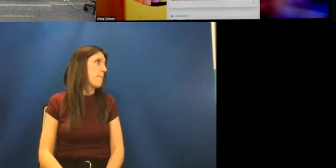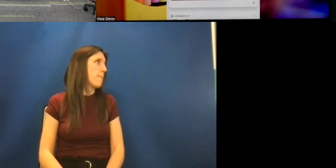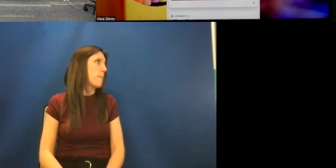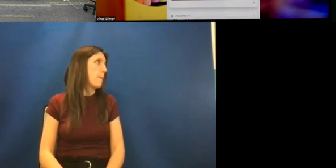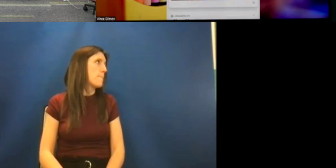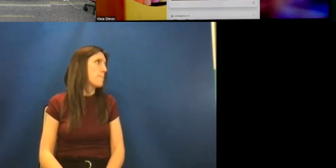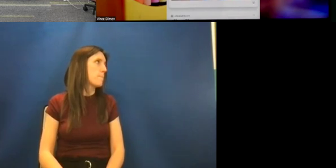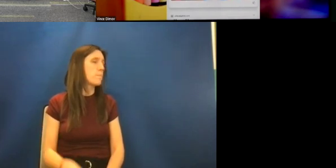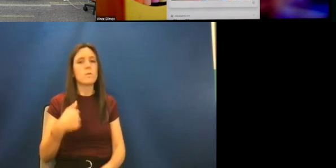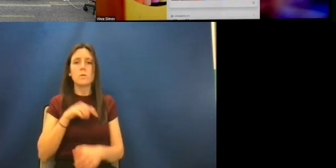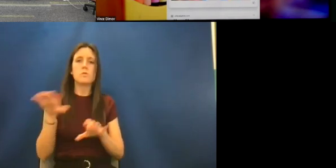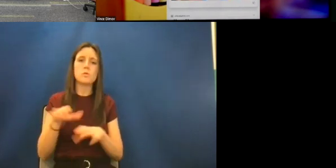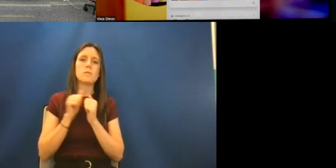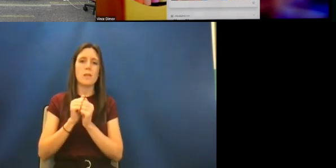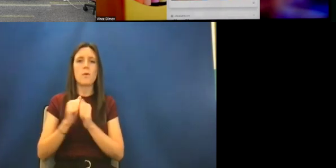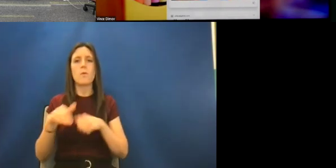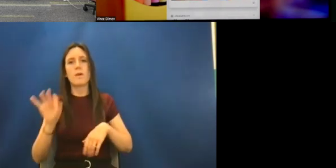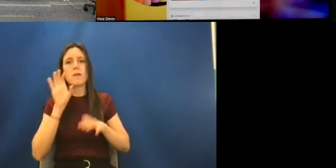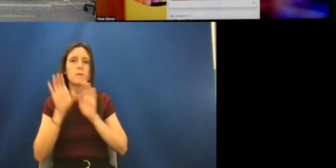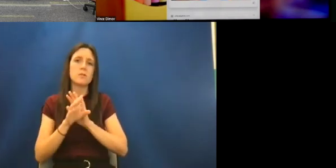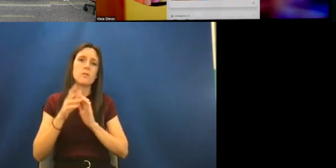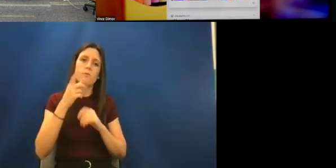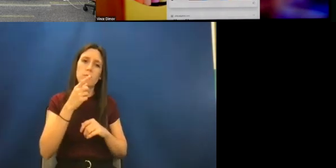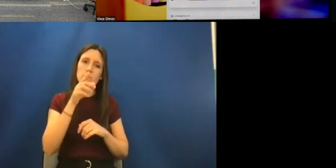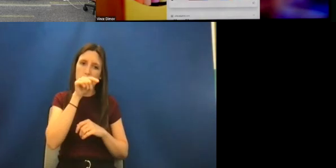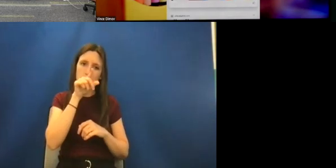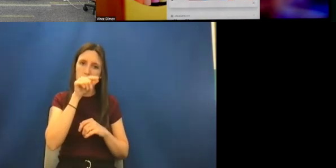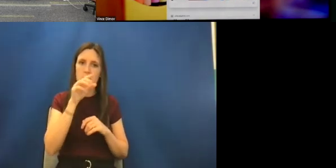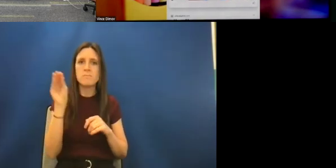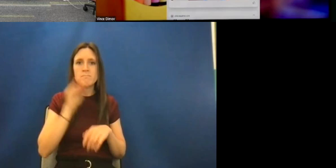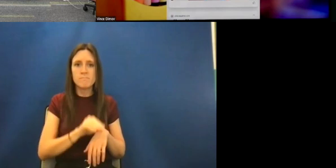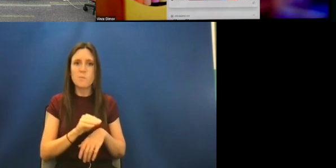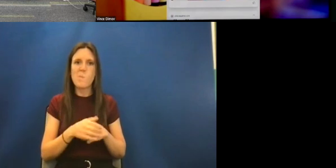so working through it together, I go pick a picture of a bird to stick on there.